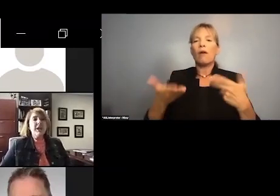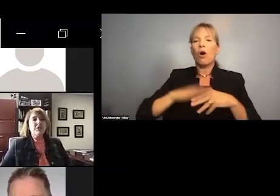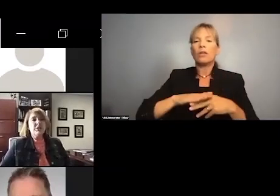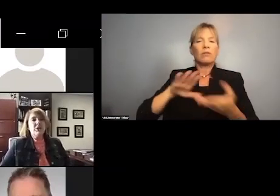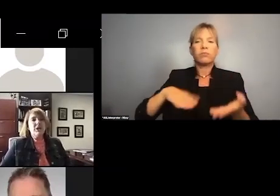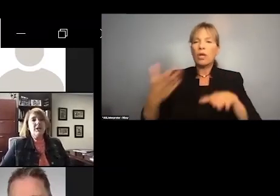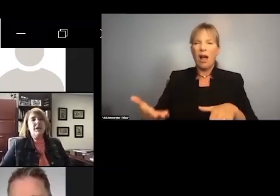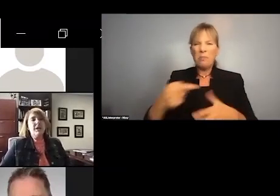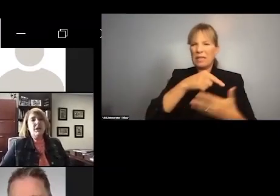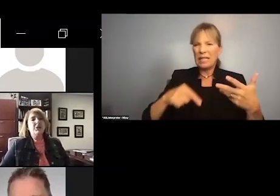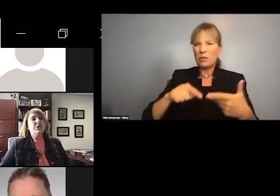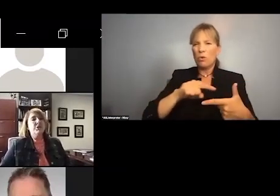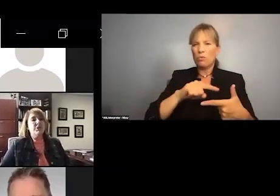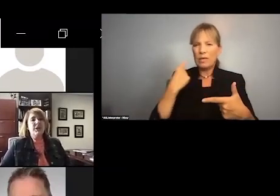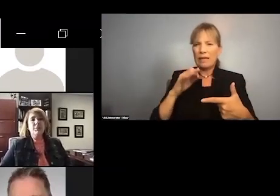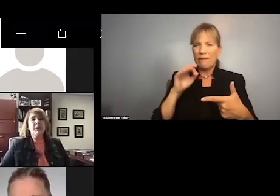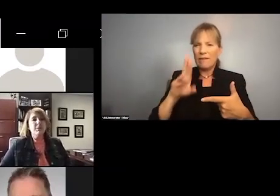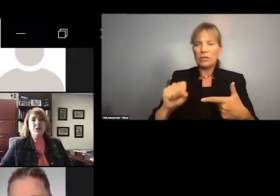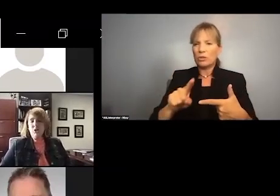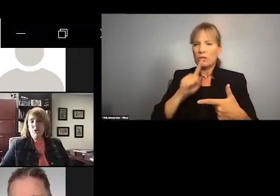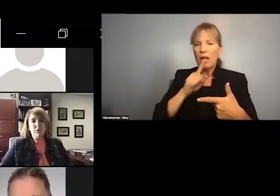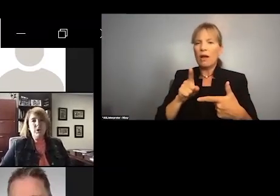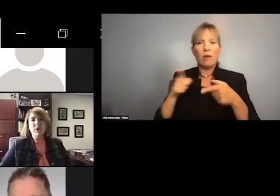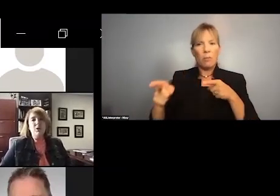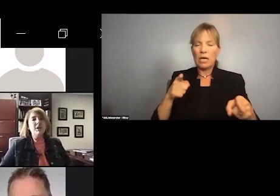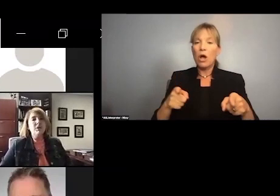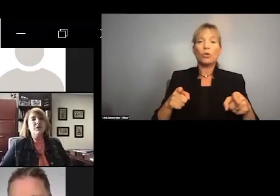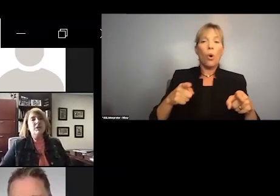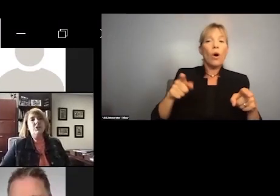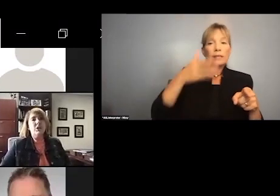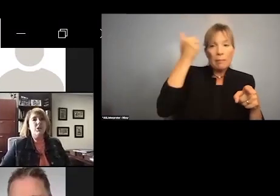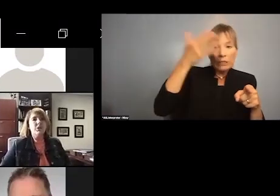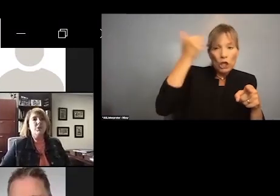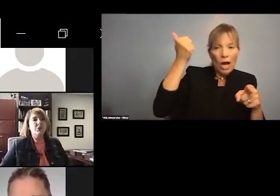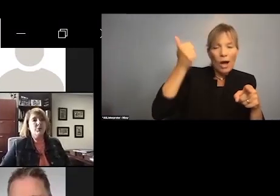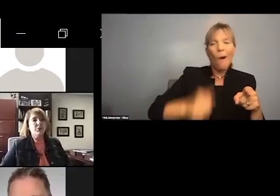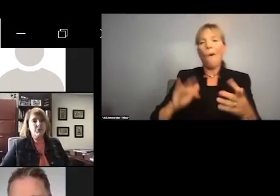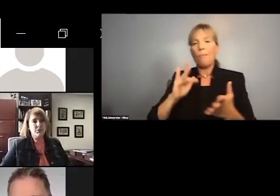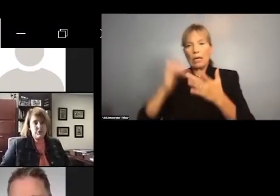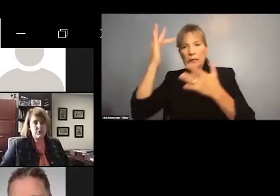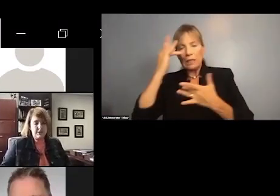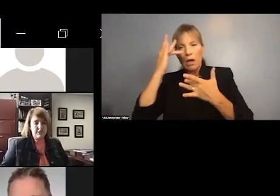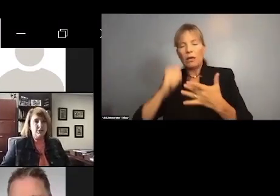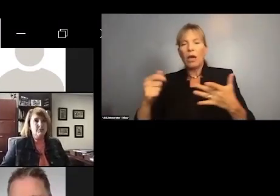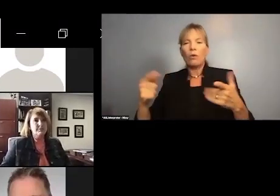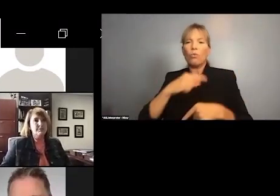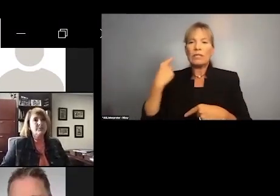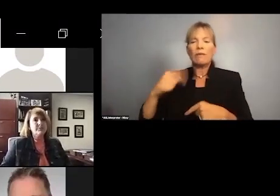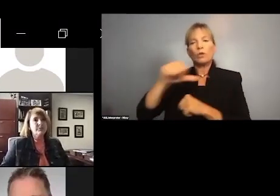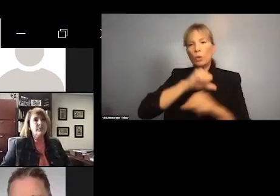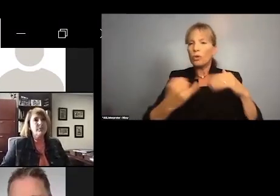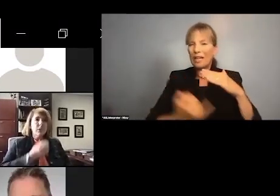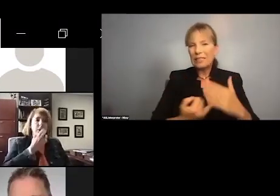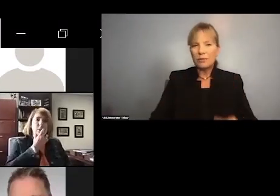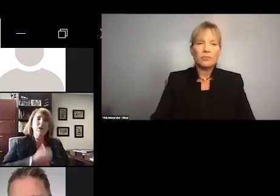mortality. And these risk factors are indeed bidirectional. So developing dementia or a medical condition can also put you at risk for social